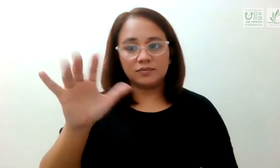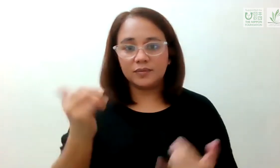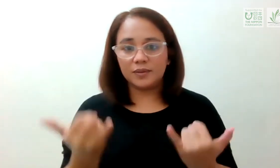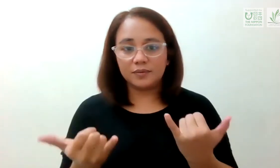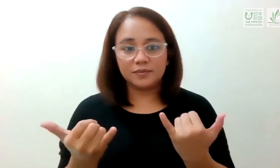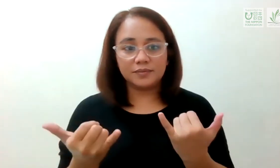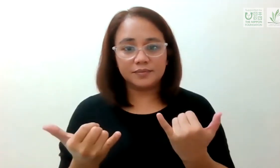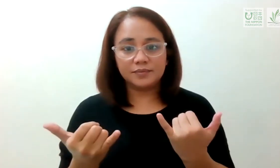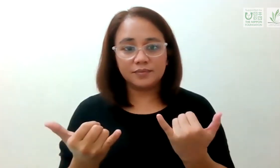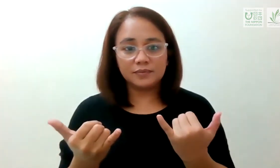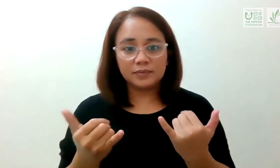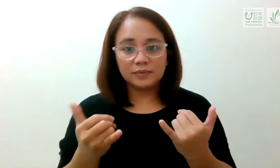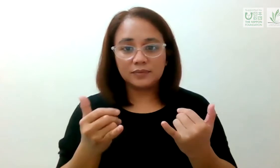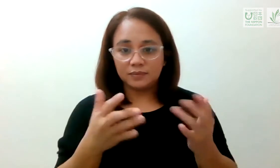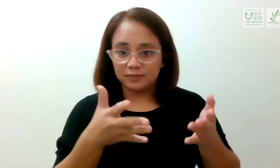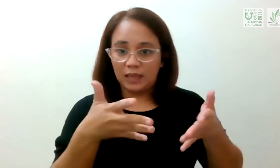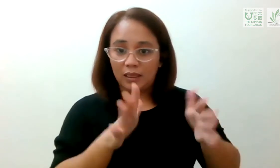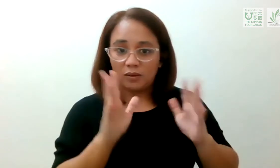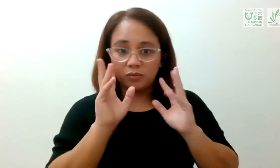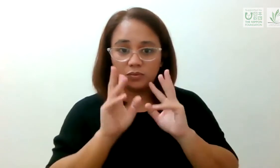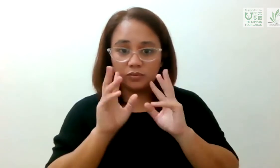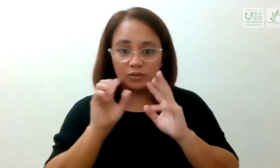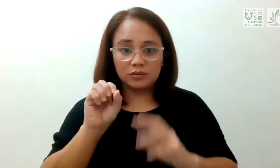somebody let me share?